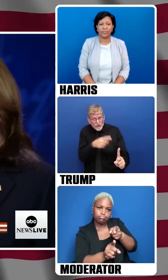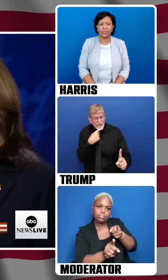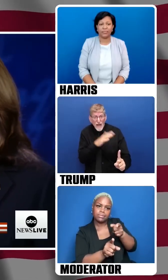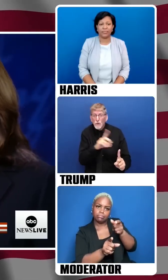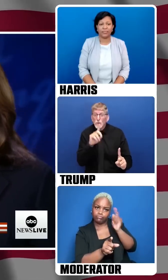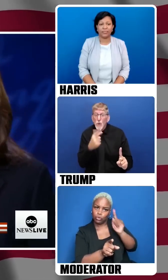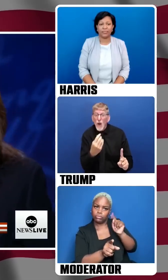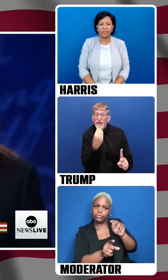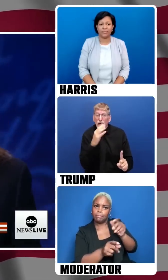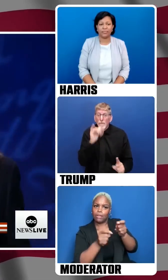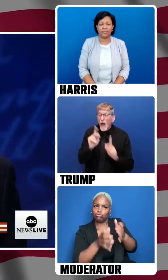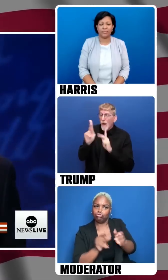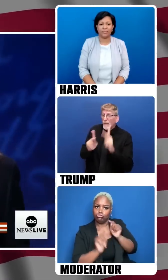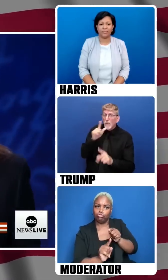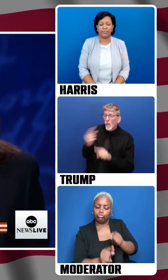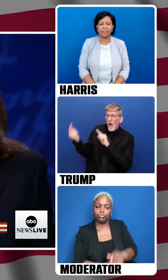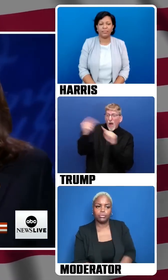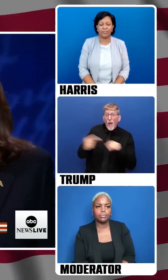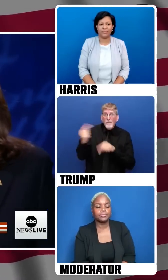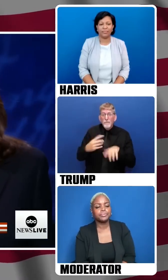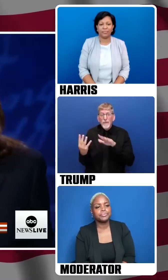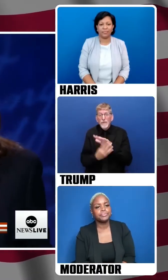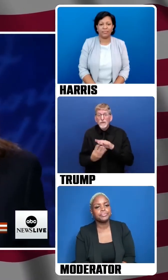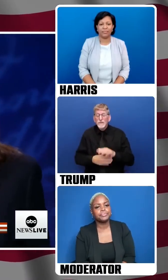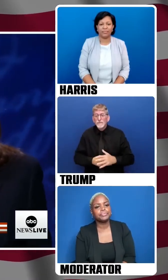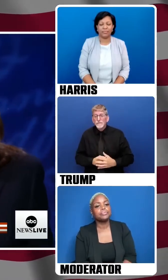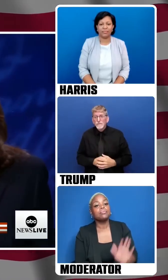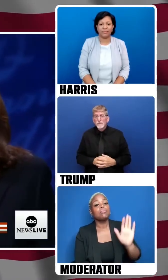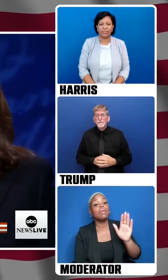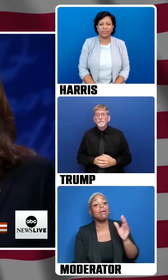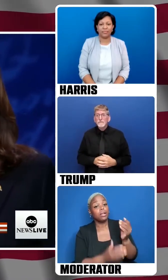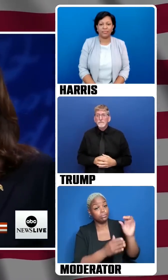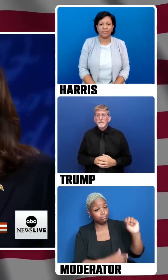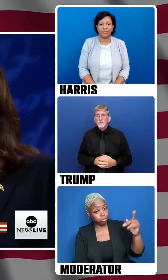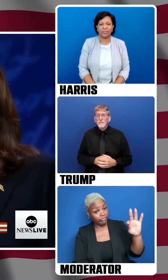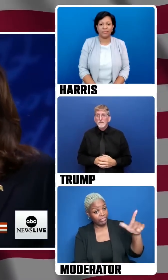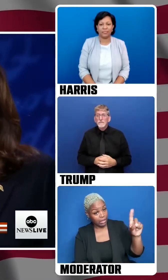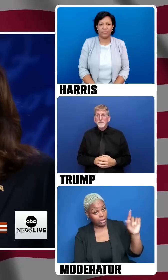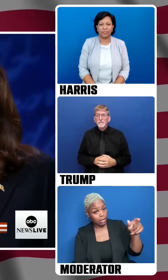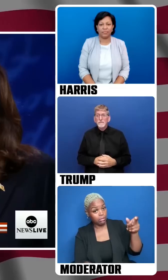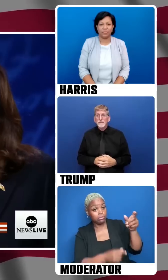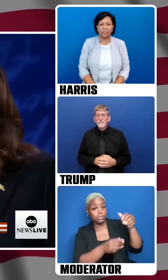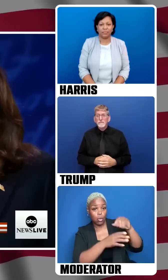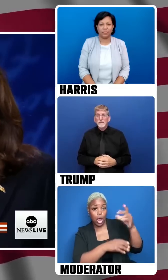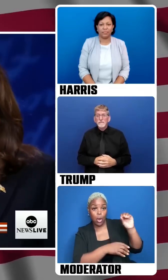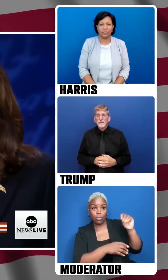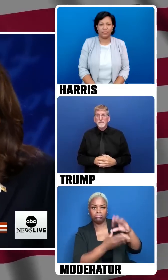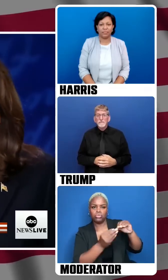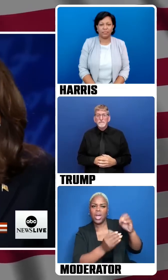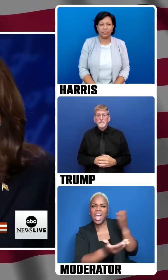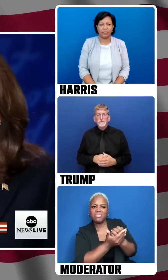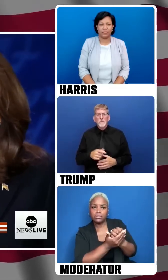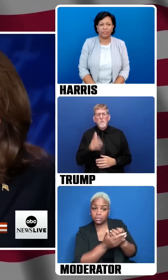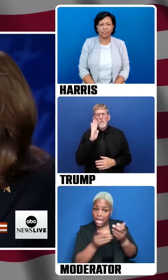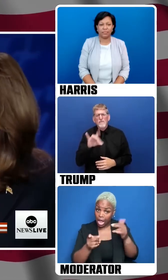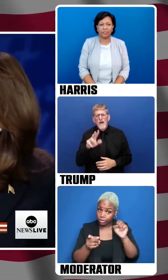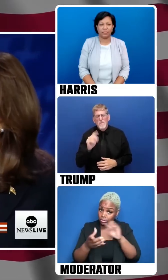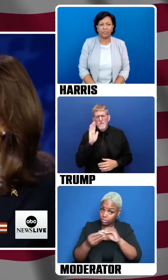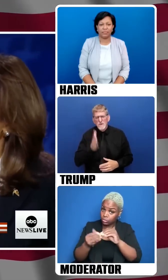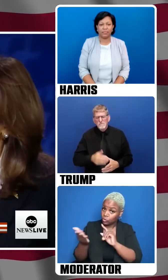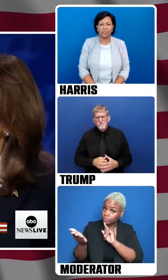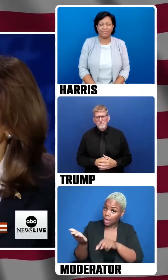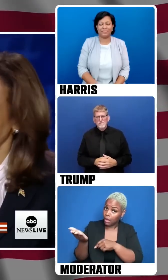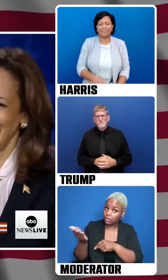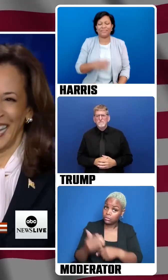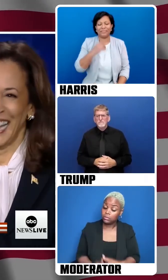there. Again, the Springfield city manager says there's no evidence of that. Vice President Harris, I'll let you respond to the rest of what you've heard. You talk about